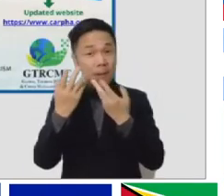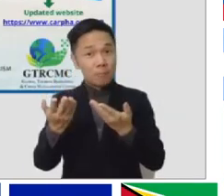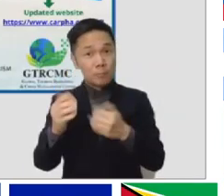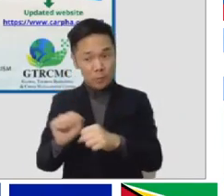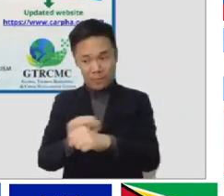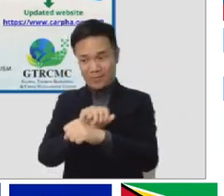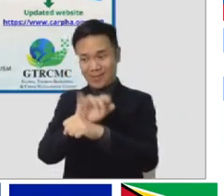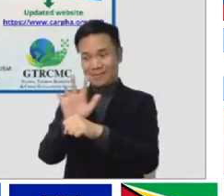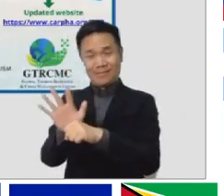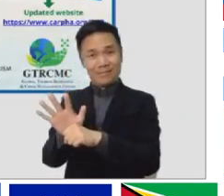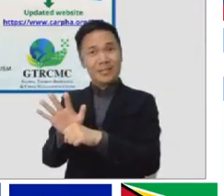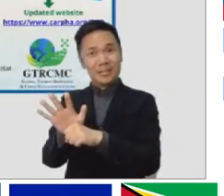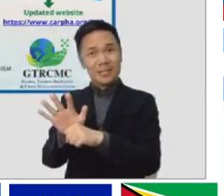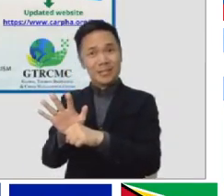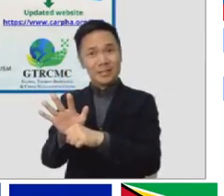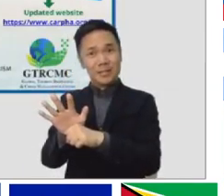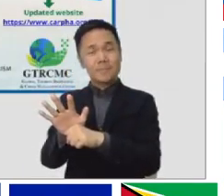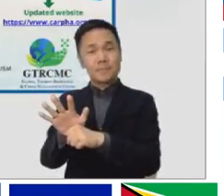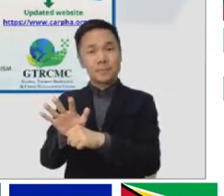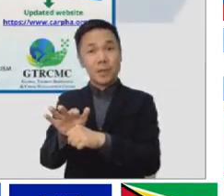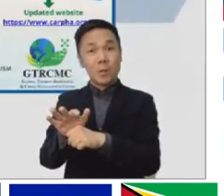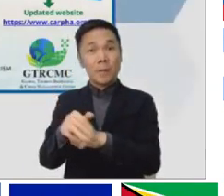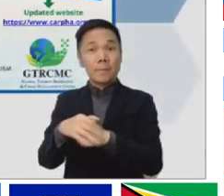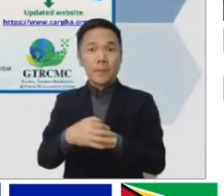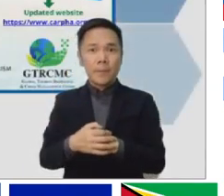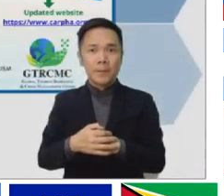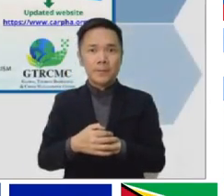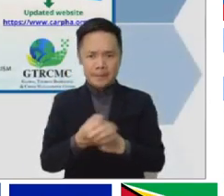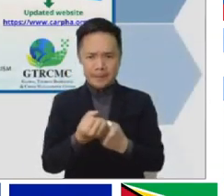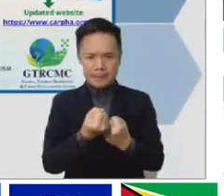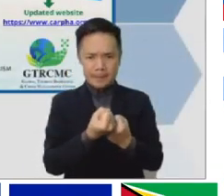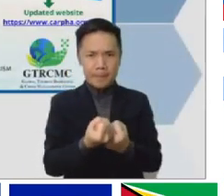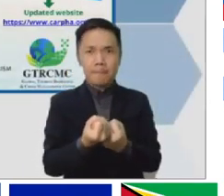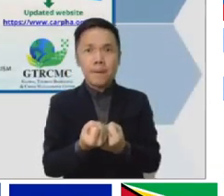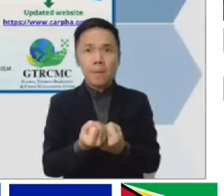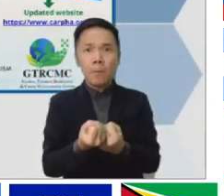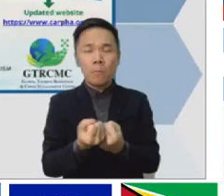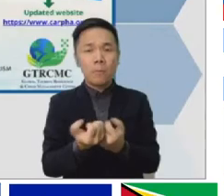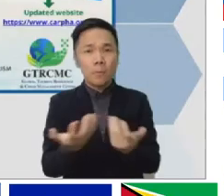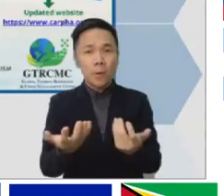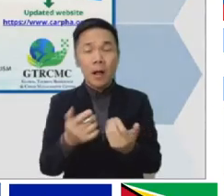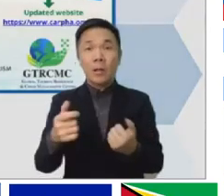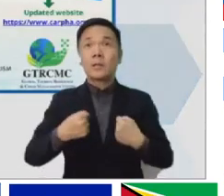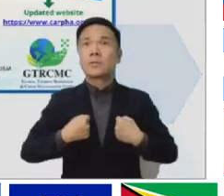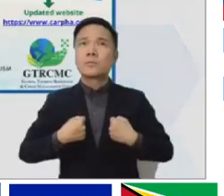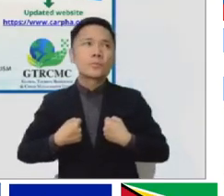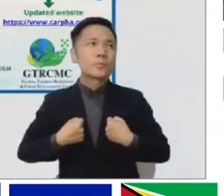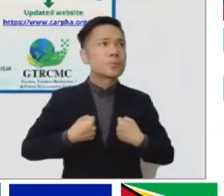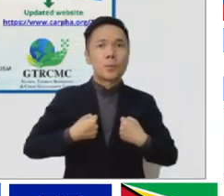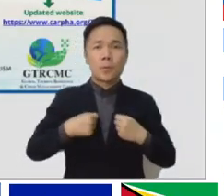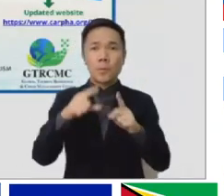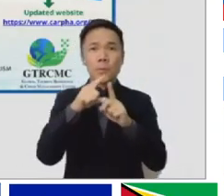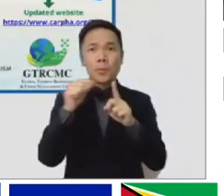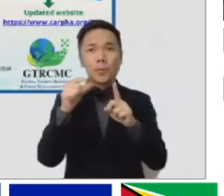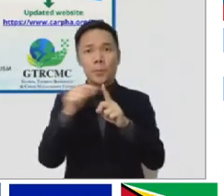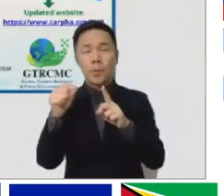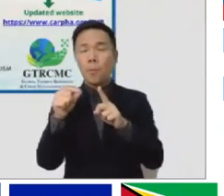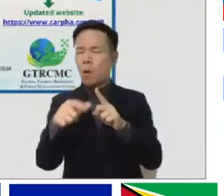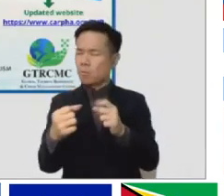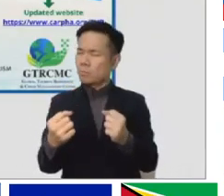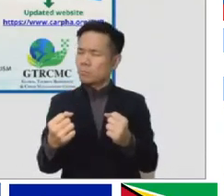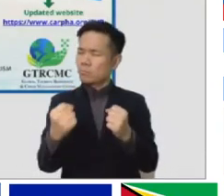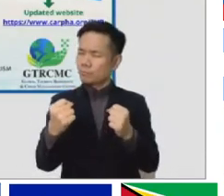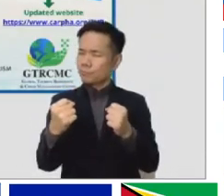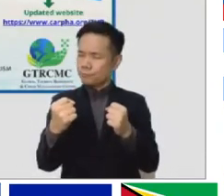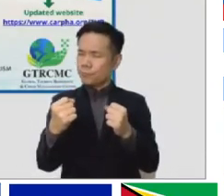COVID-19 time, so that we ensured that the tourism sector was strengthened even during a